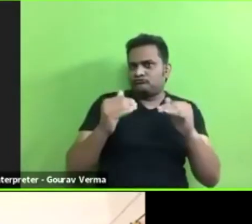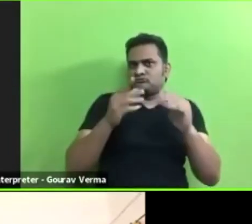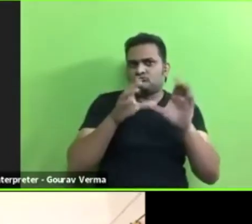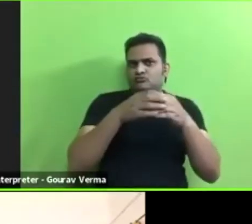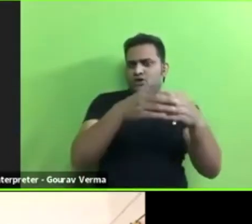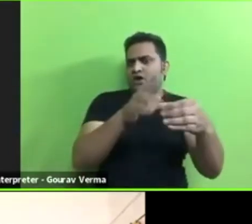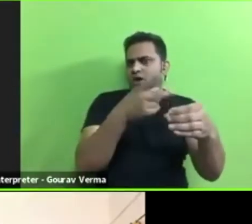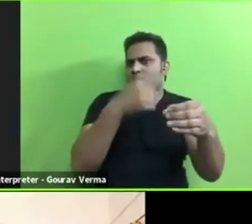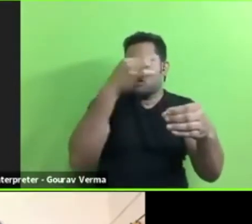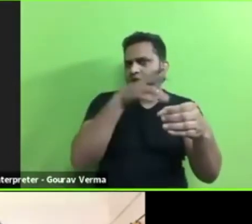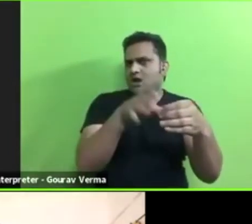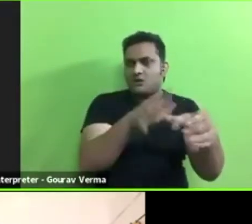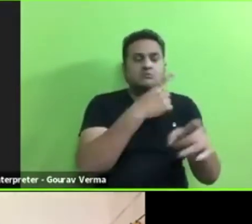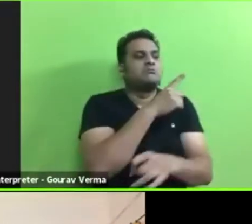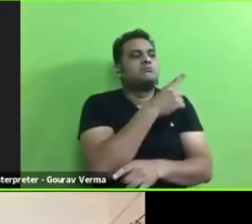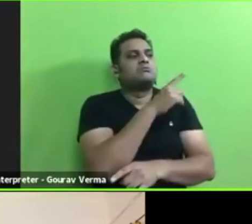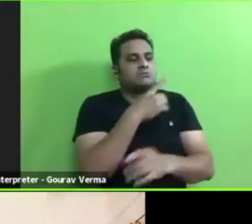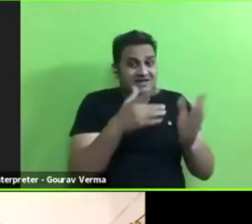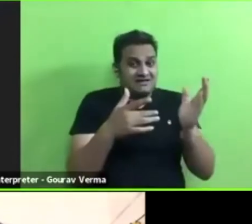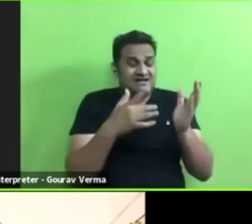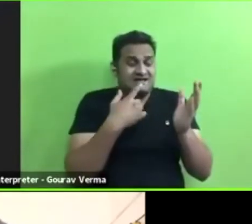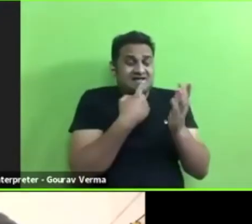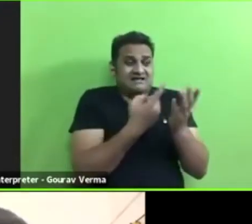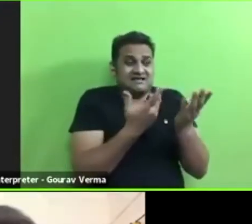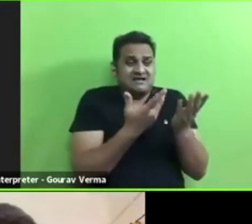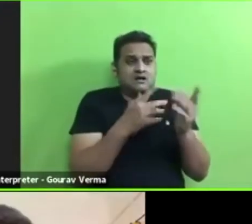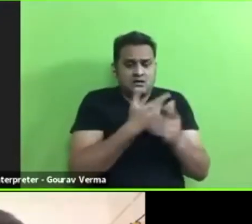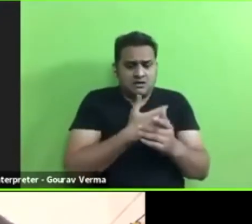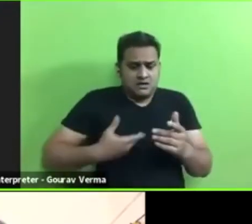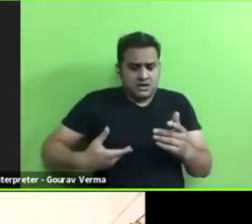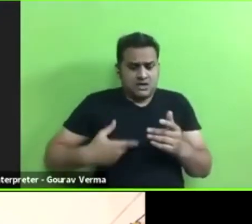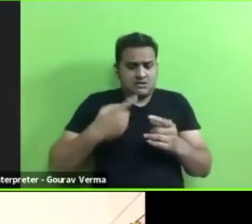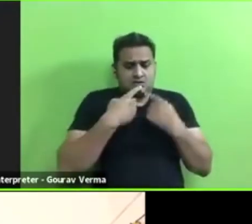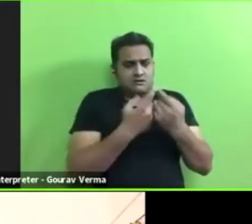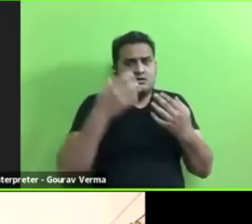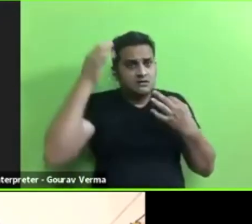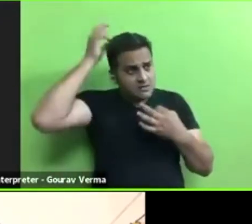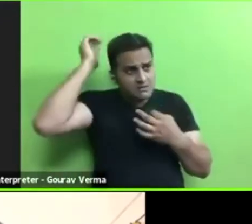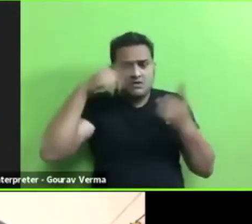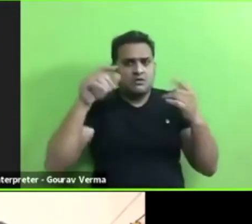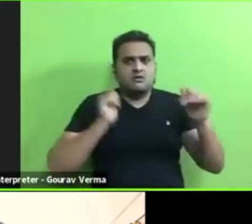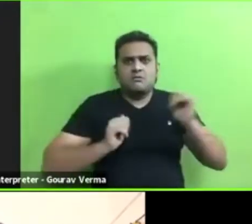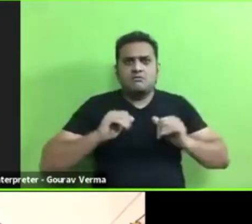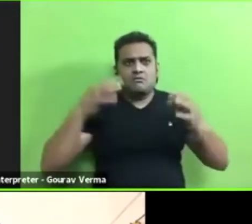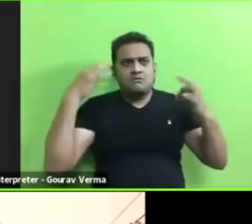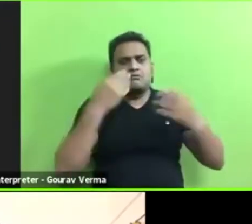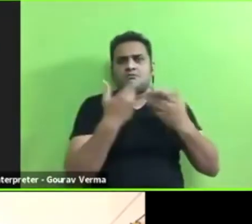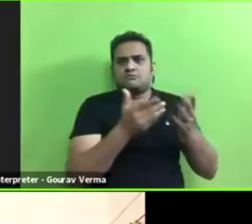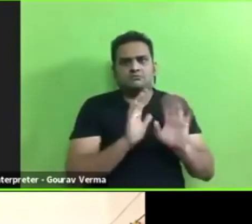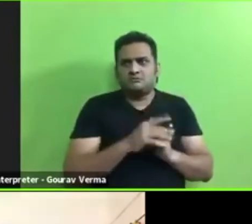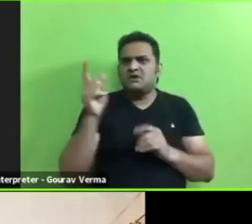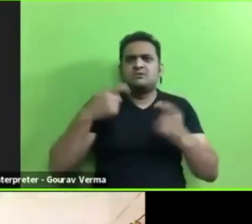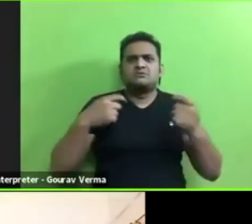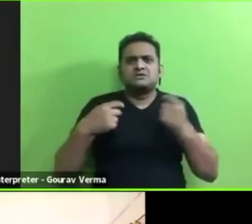even technically, if Brahmins really want to talk about caste, none of the Brahmins should be performers. Okay, they have no business